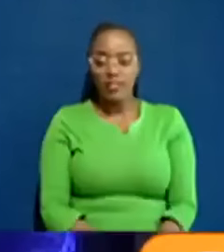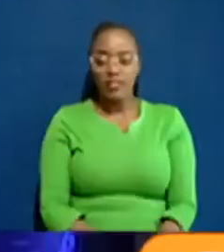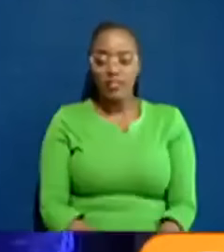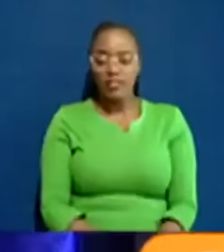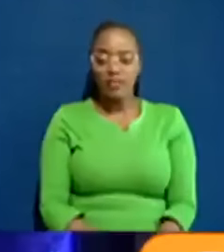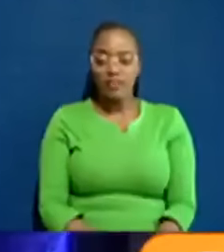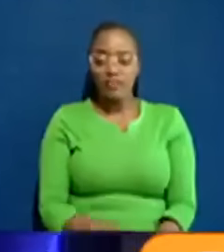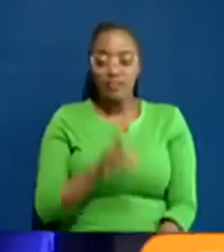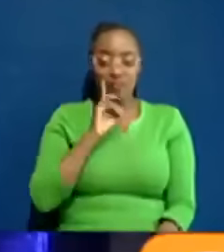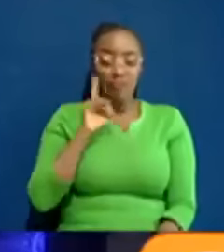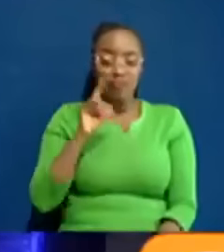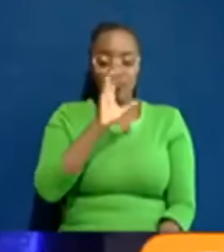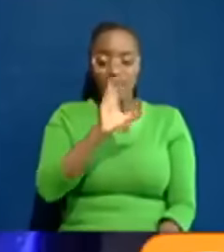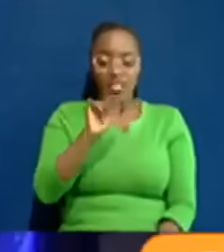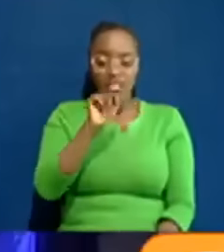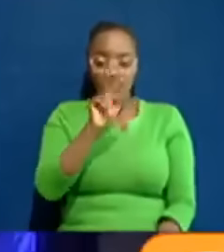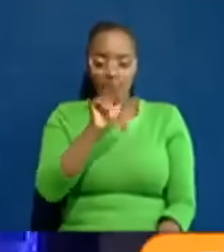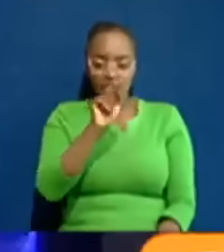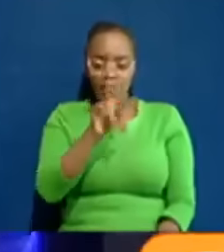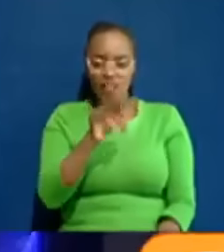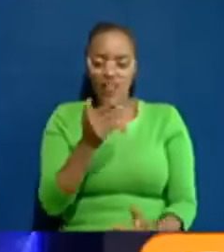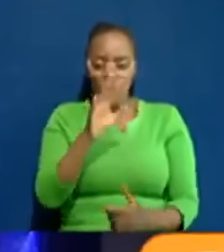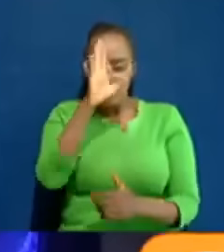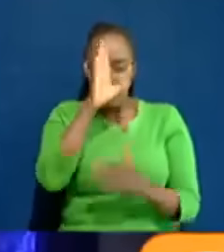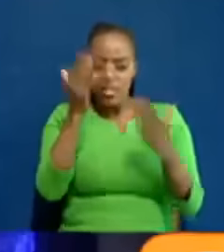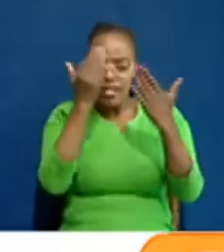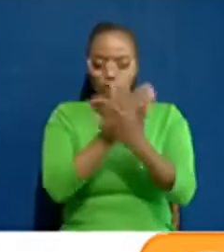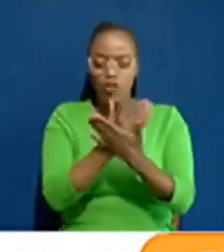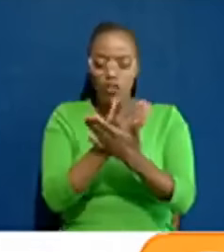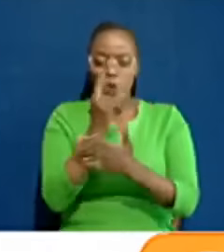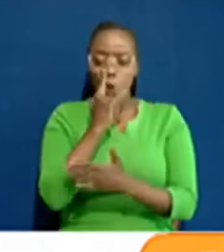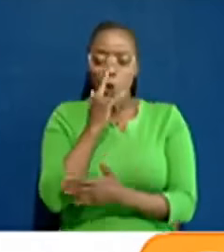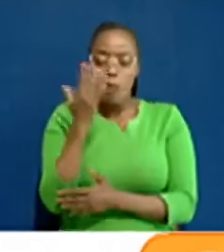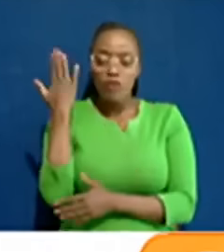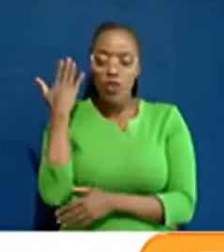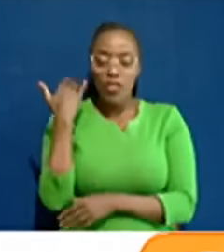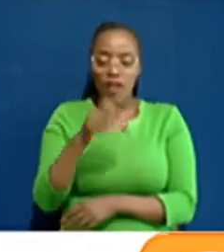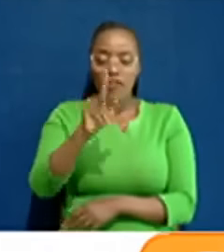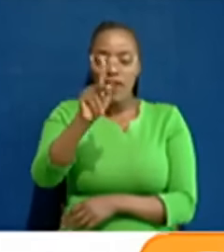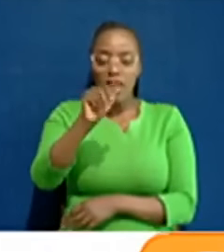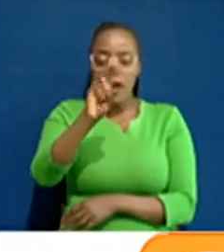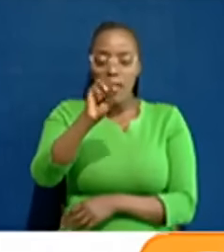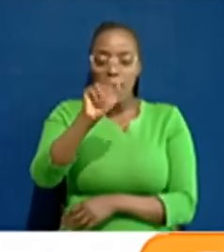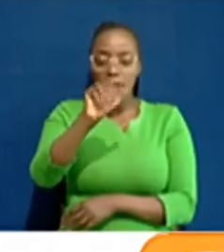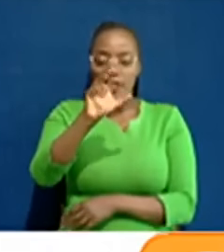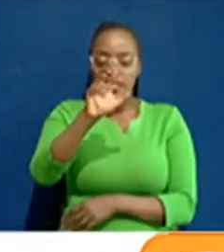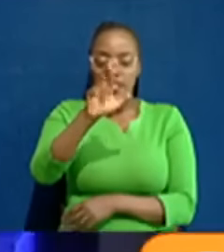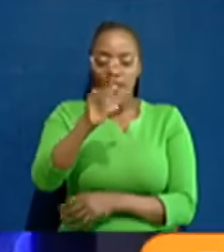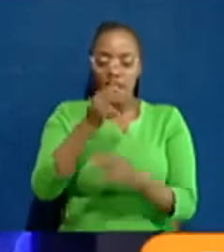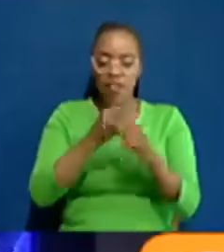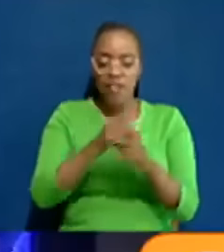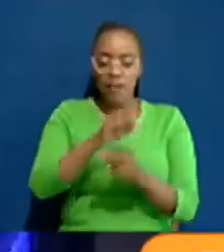This CCTV footage captured on Sunday night at the home of former Kamachiria MCA Joseph